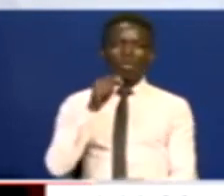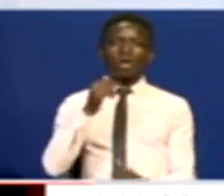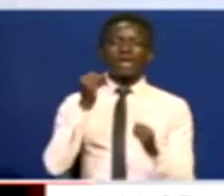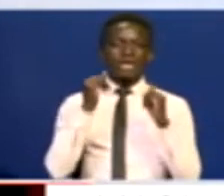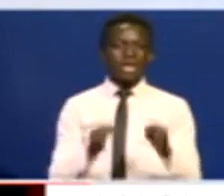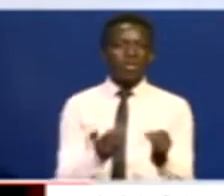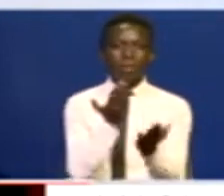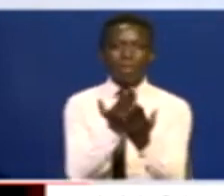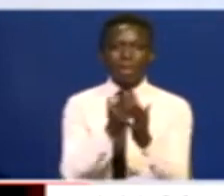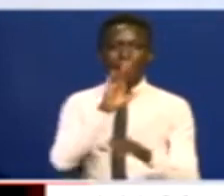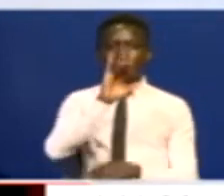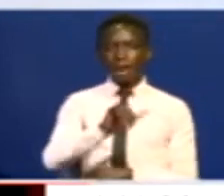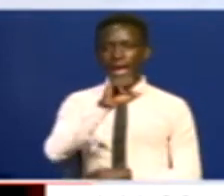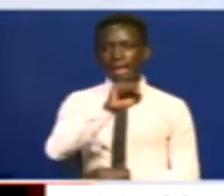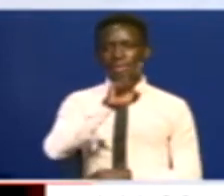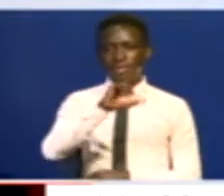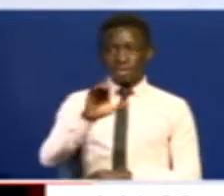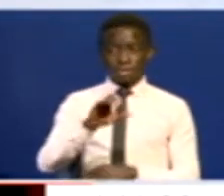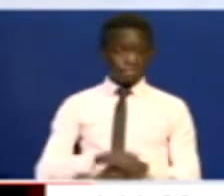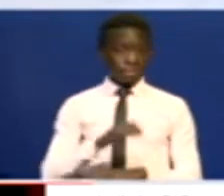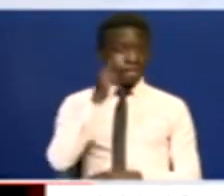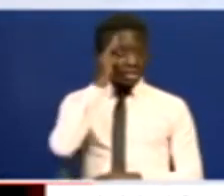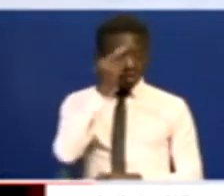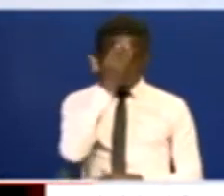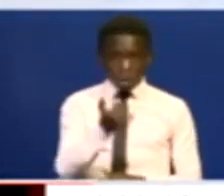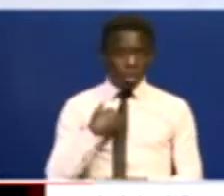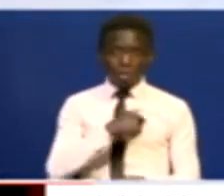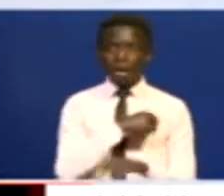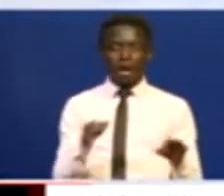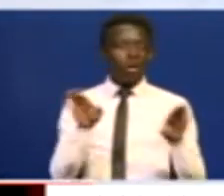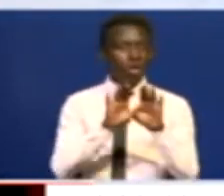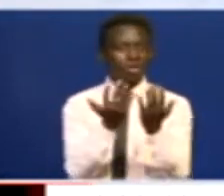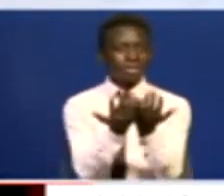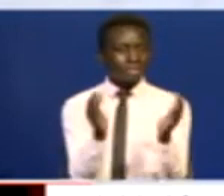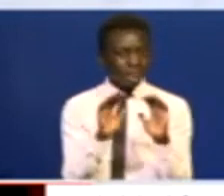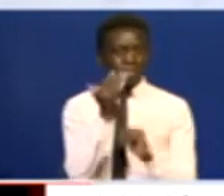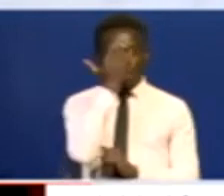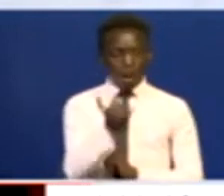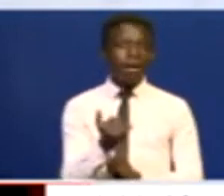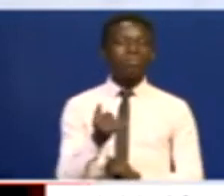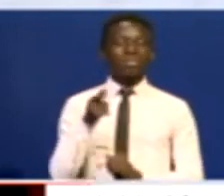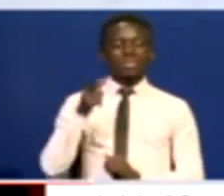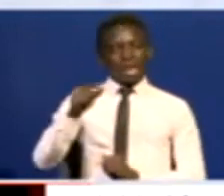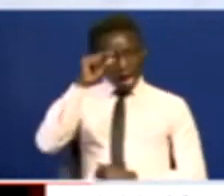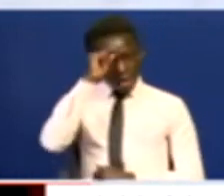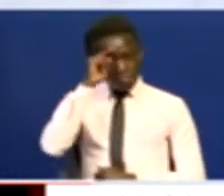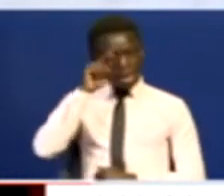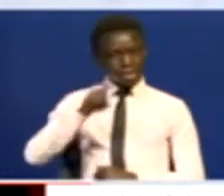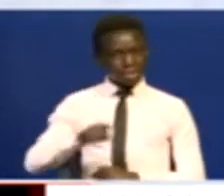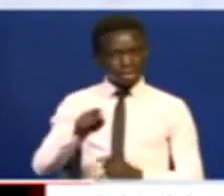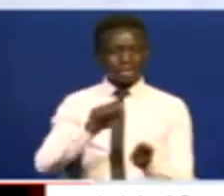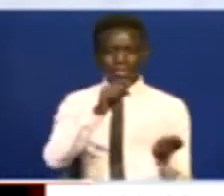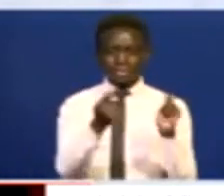totality. The main agenda why we have closed assemblies is in order for the government to legislate issues